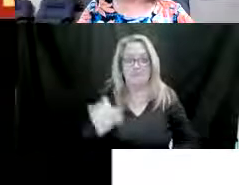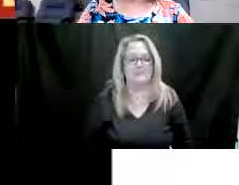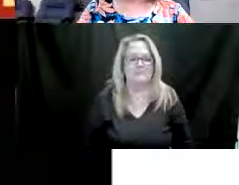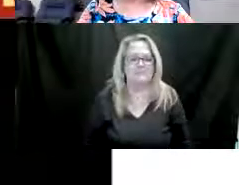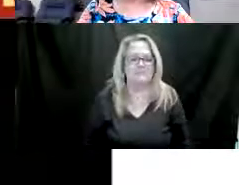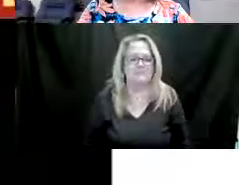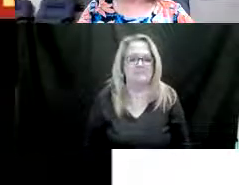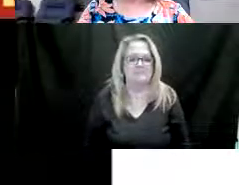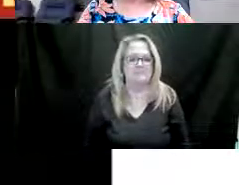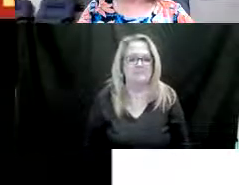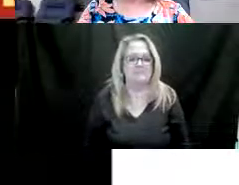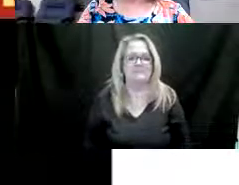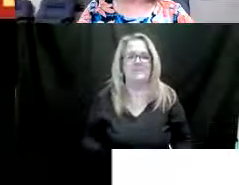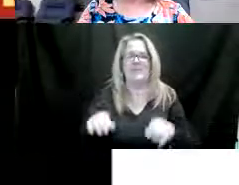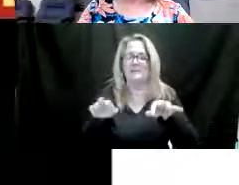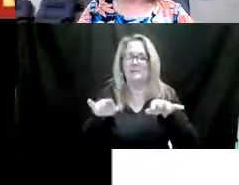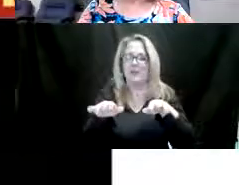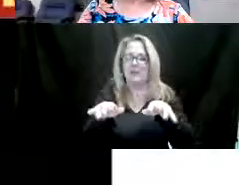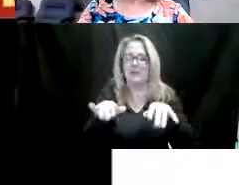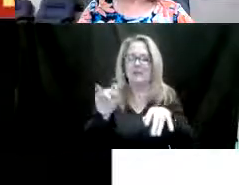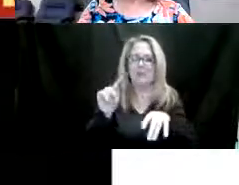He wiggles his toes and feet.